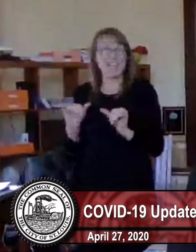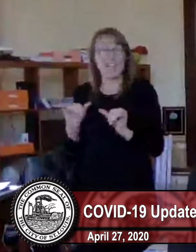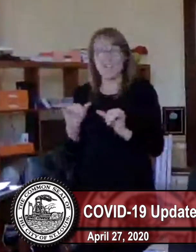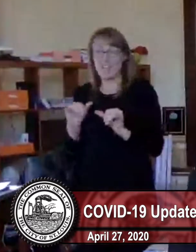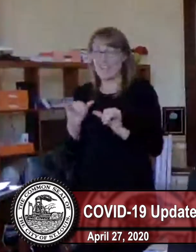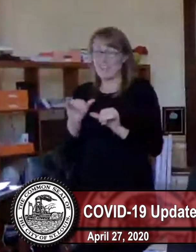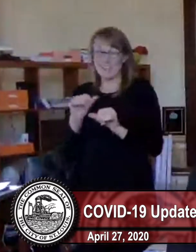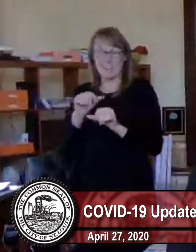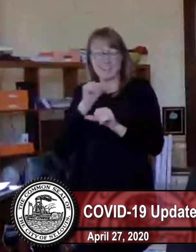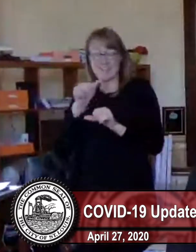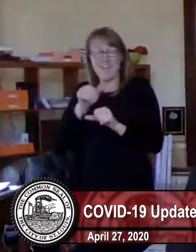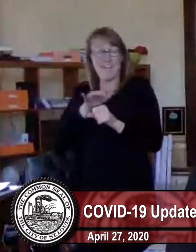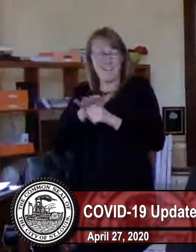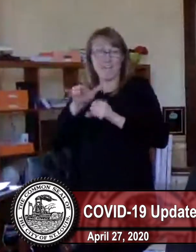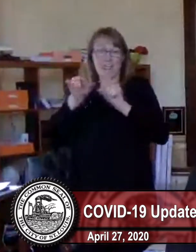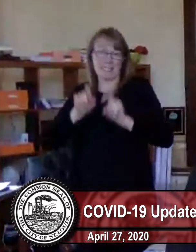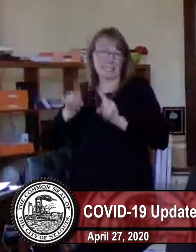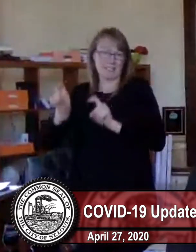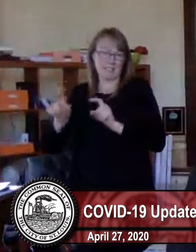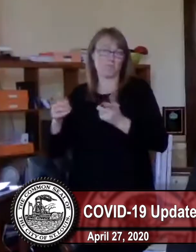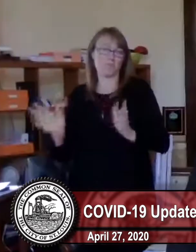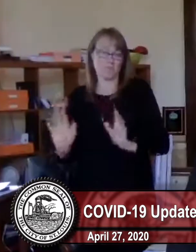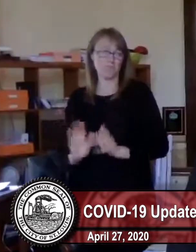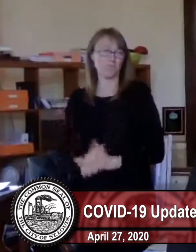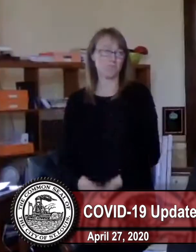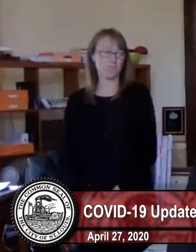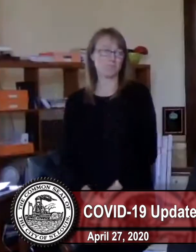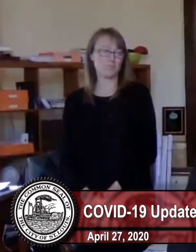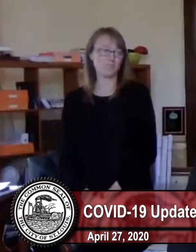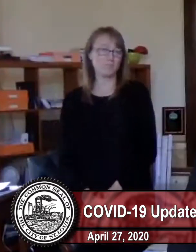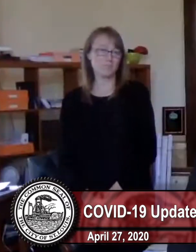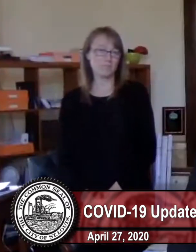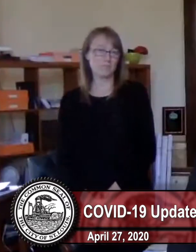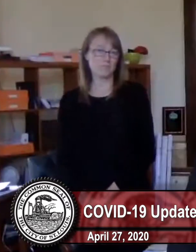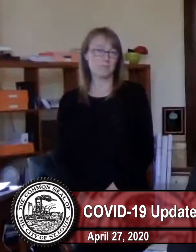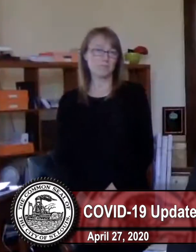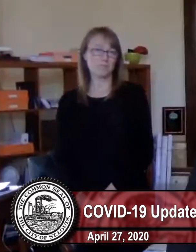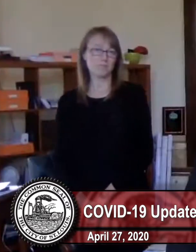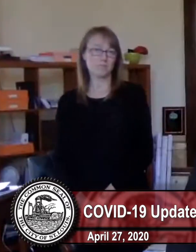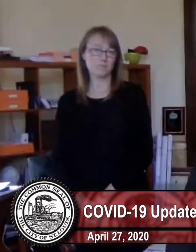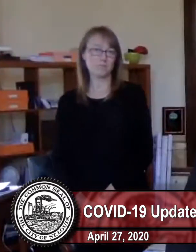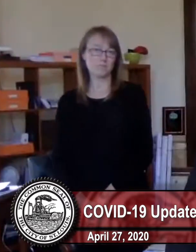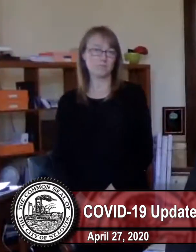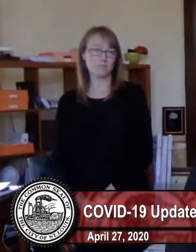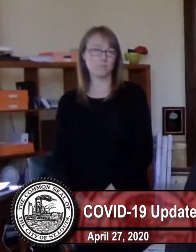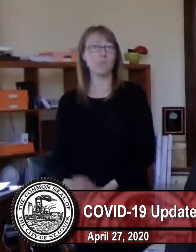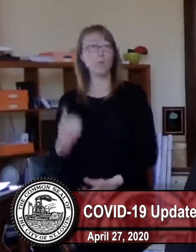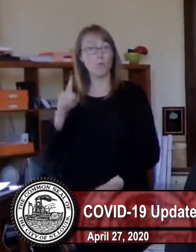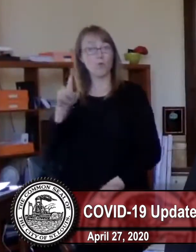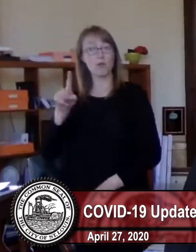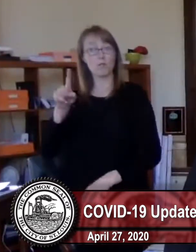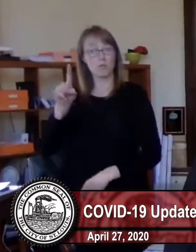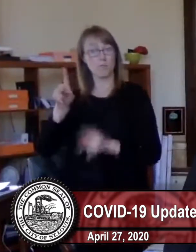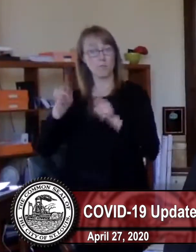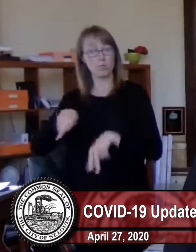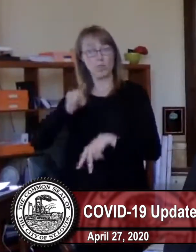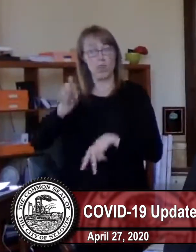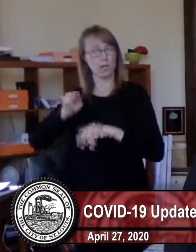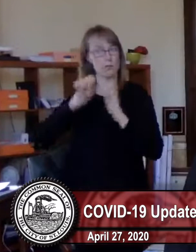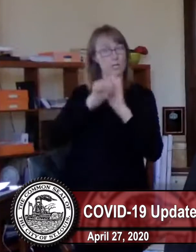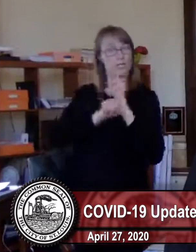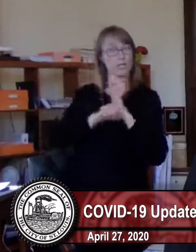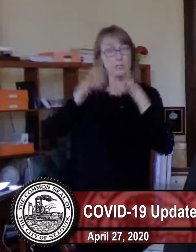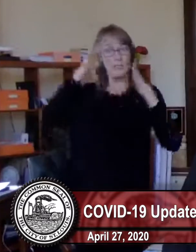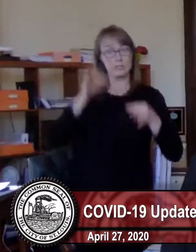Mayor, to the stay-at-home orders. Does the state's decision supersede your decision to keep yours in place longer than May